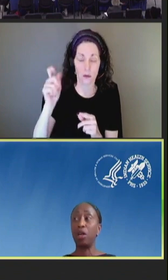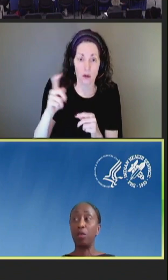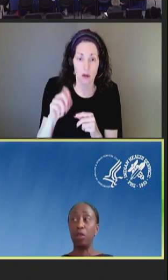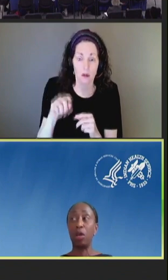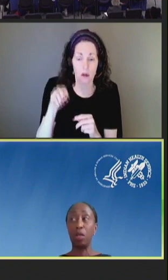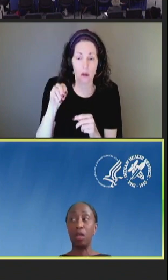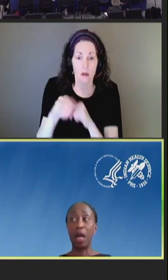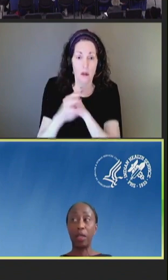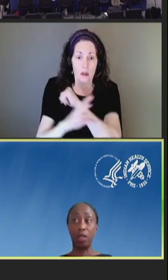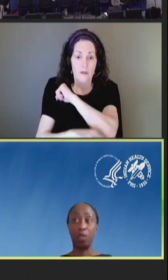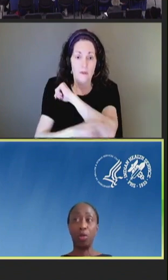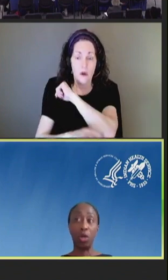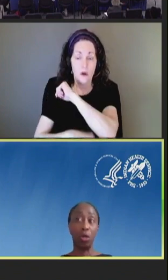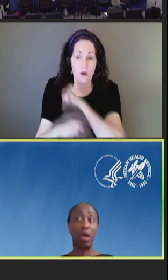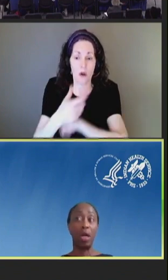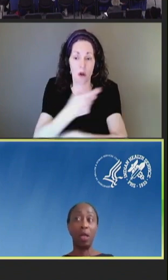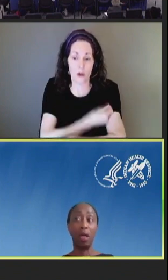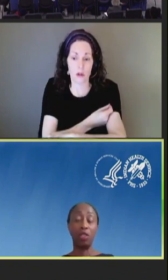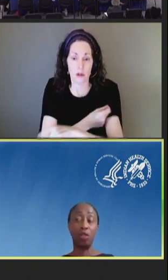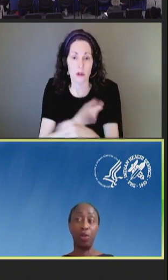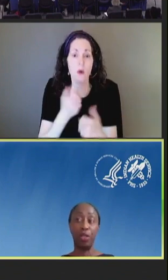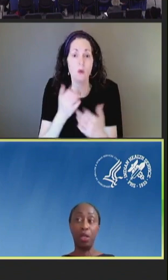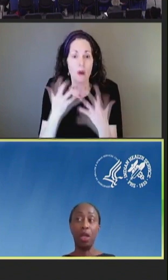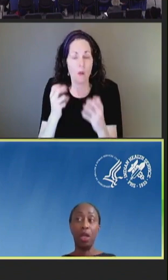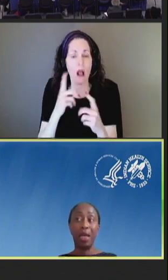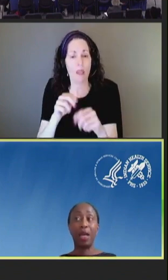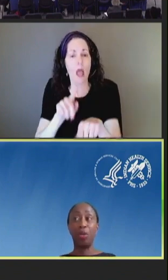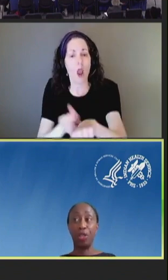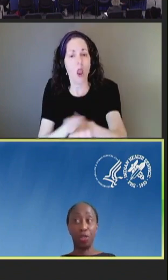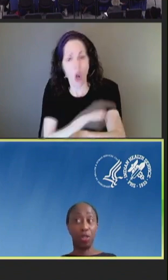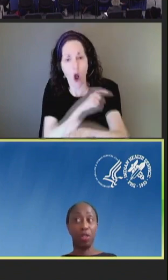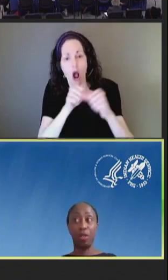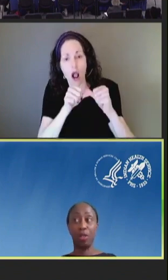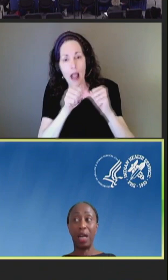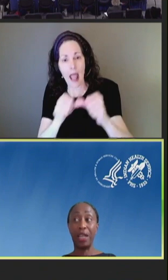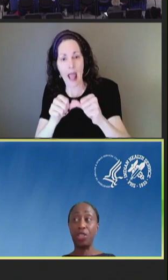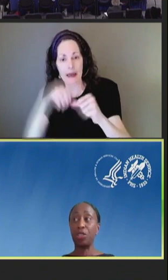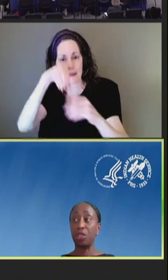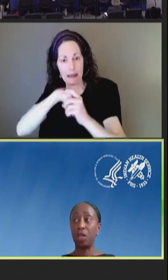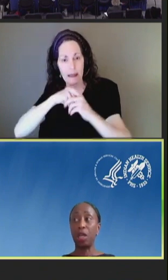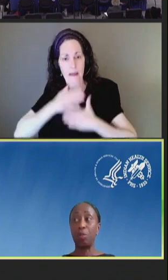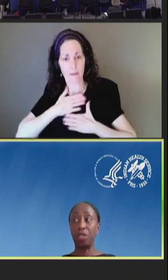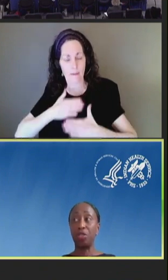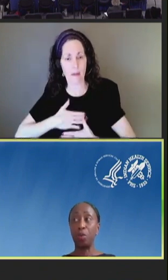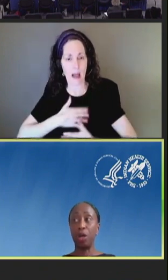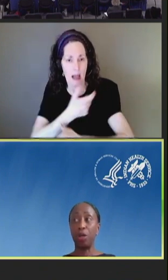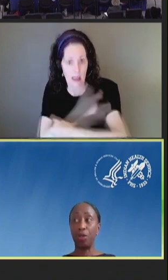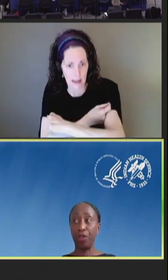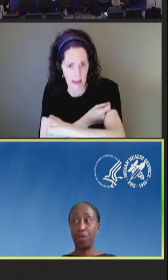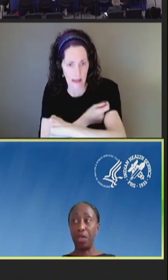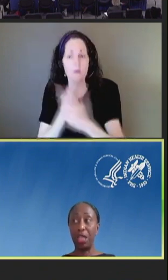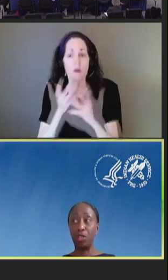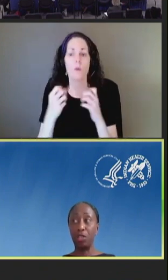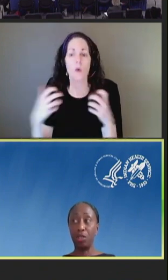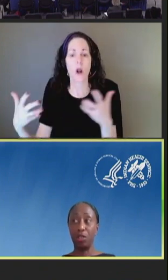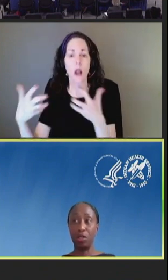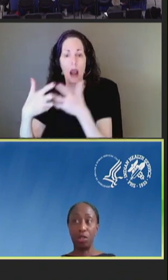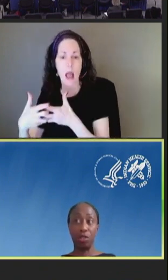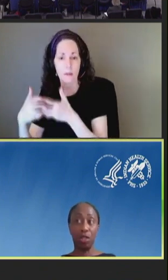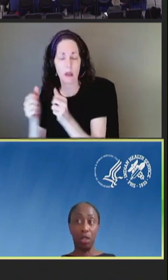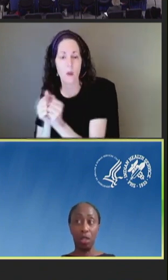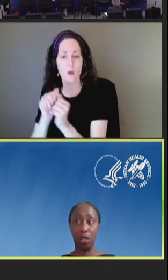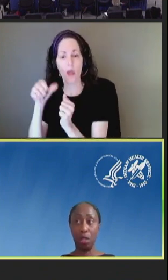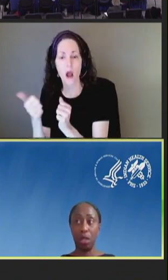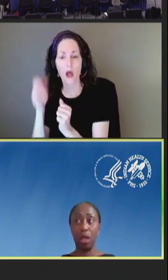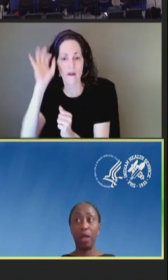availability of long-acting monoclonal antibody countermeasures, the IHS is collaborating with other federal agencies such